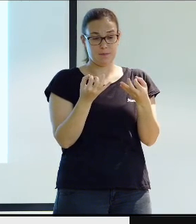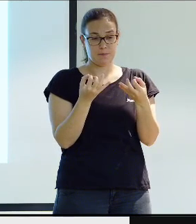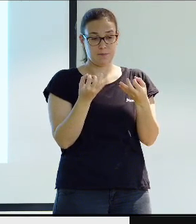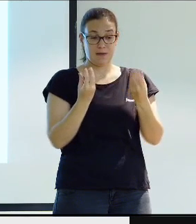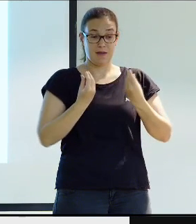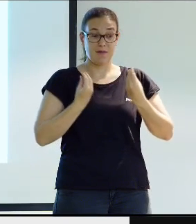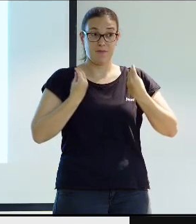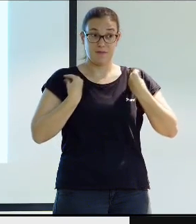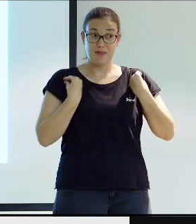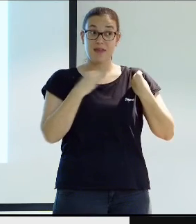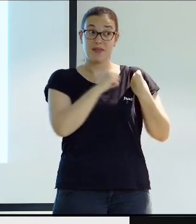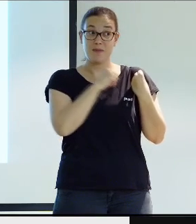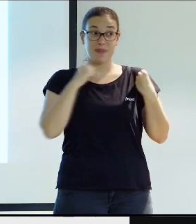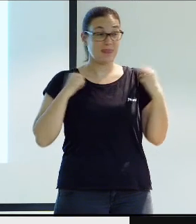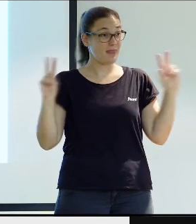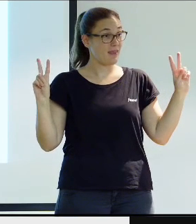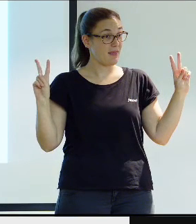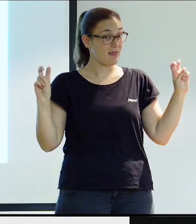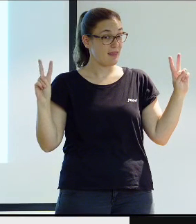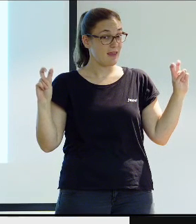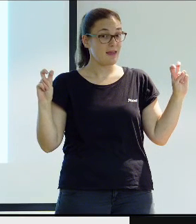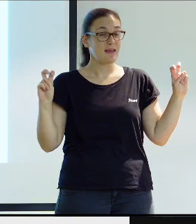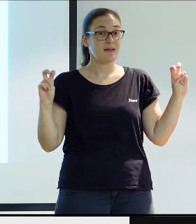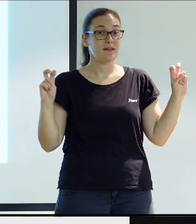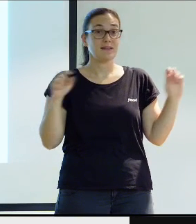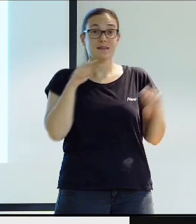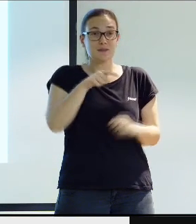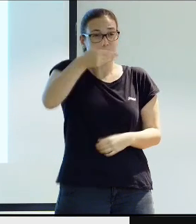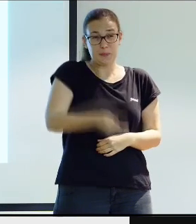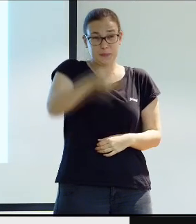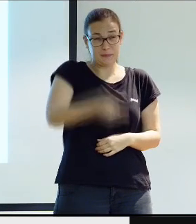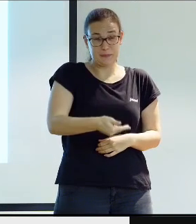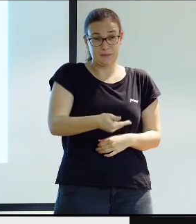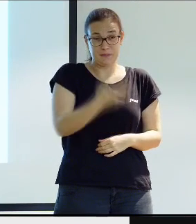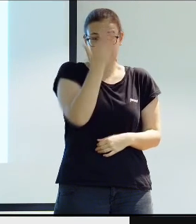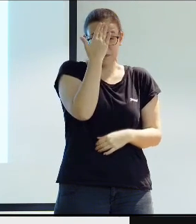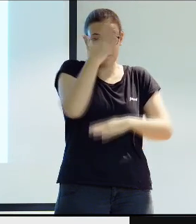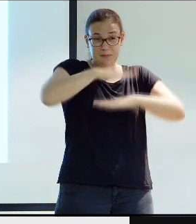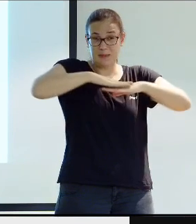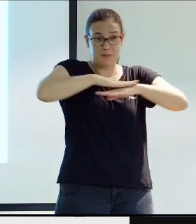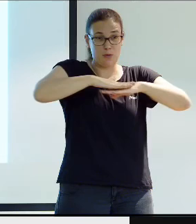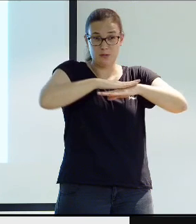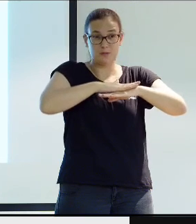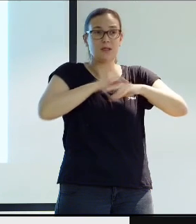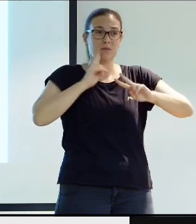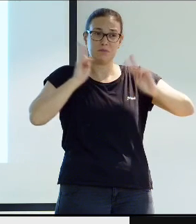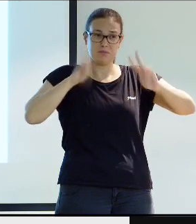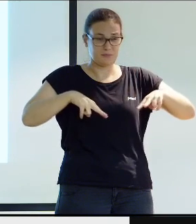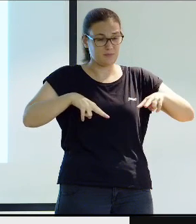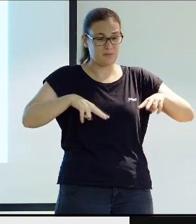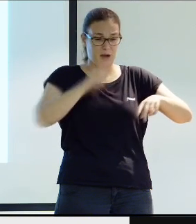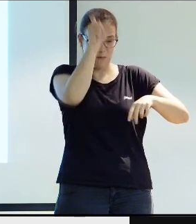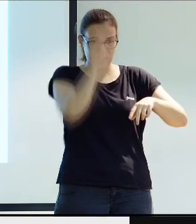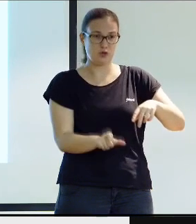living independently is the essence of being recognized as an